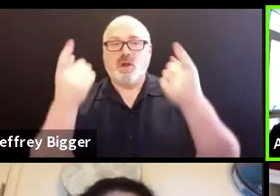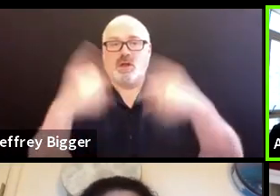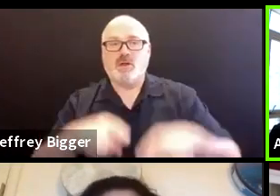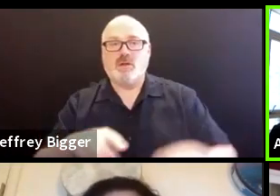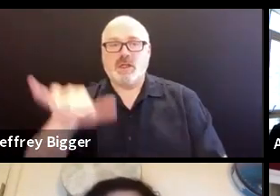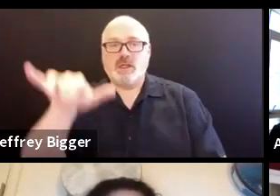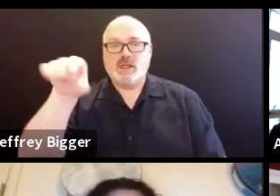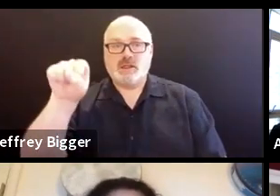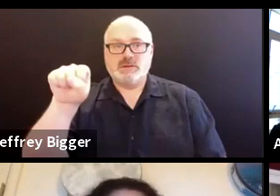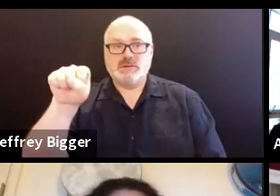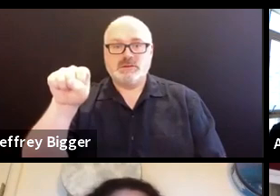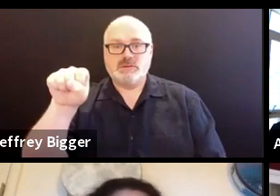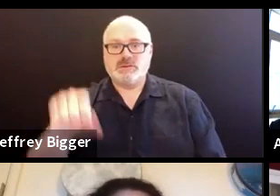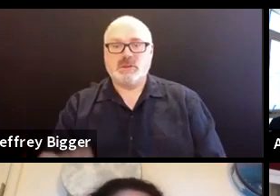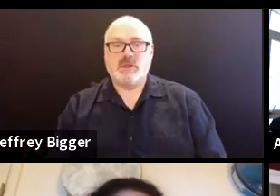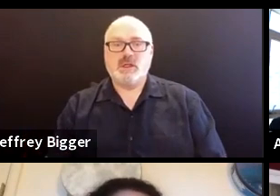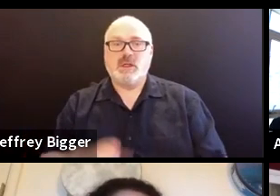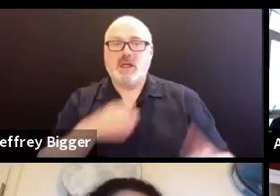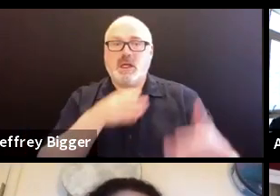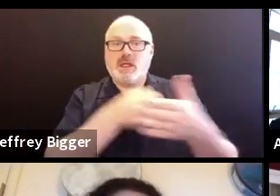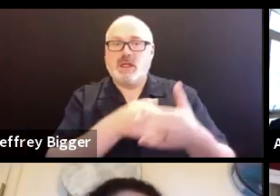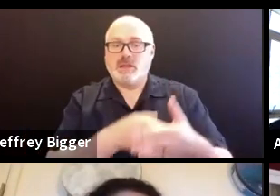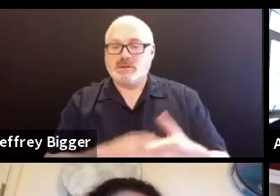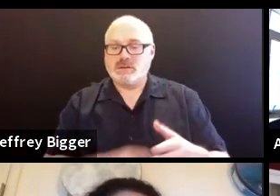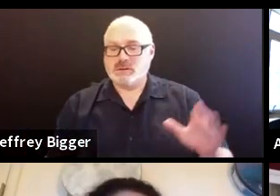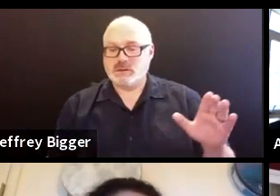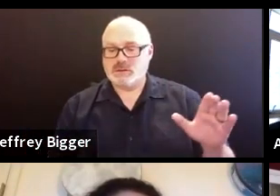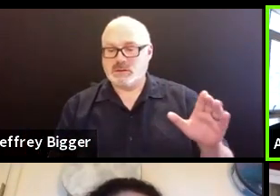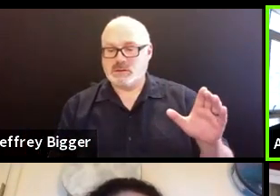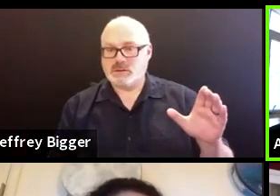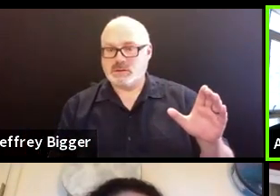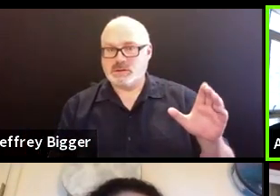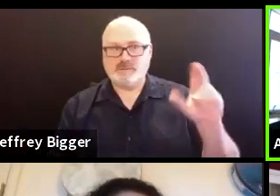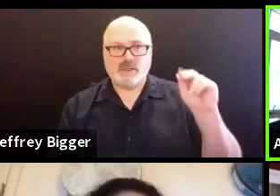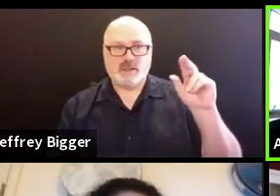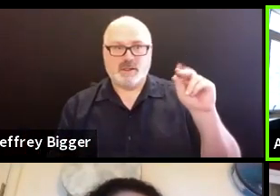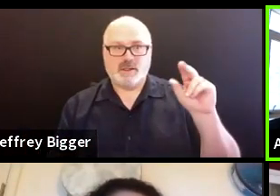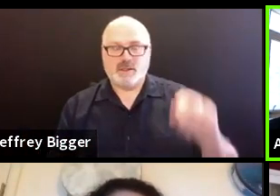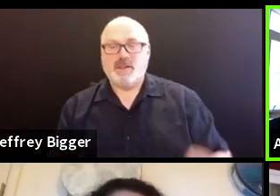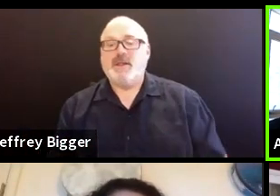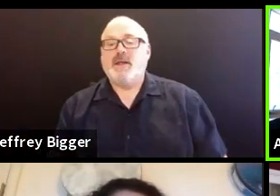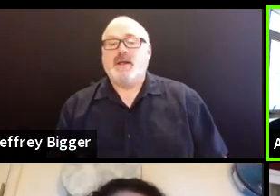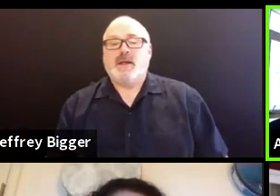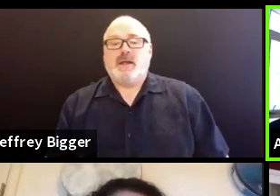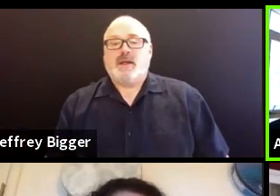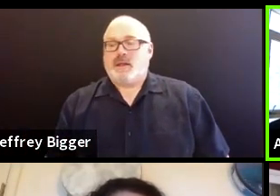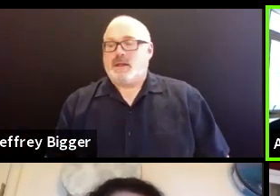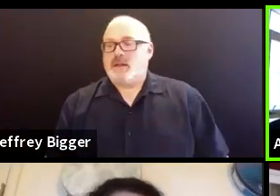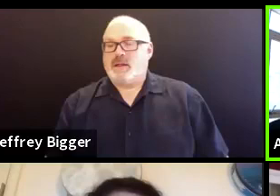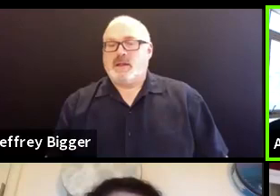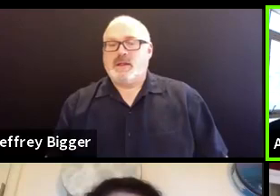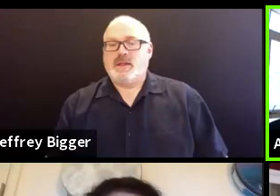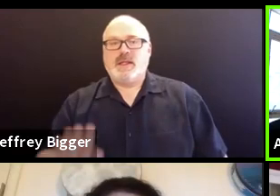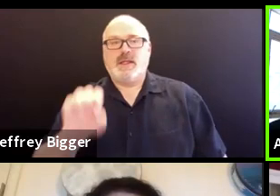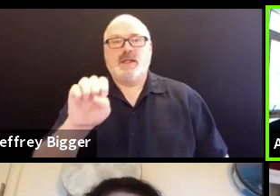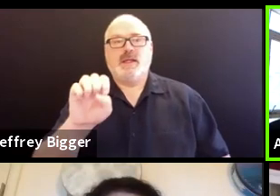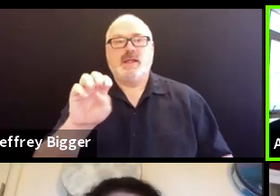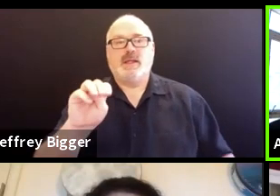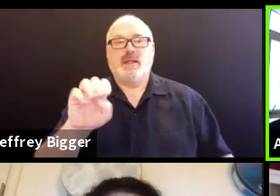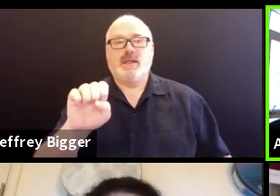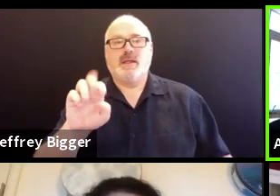aye. Aye. Opposed? Okay, Emeritus, is that both?